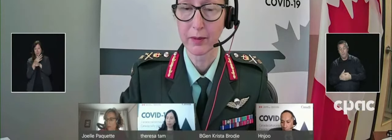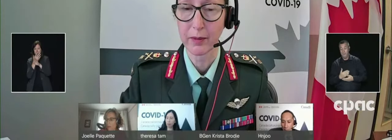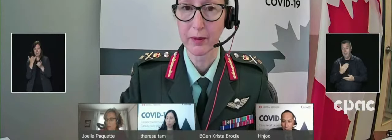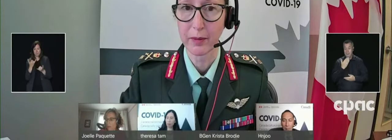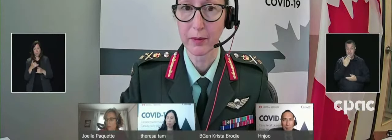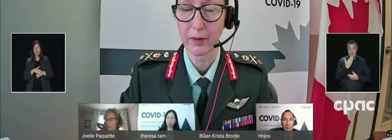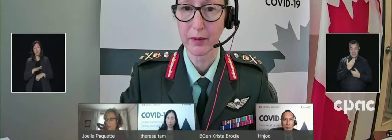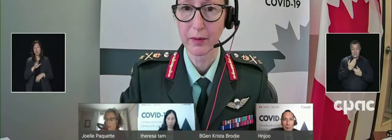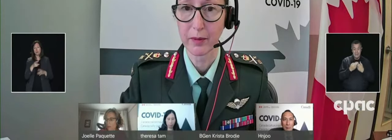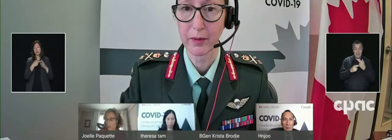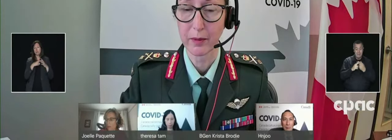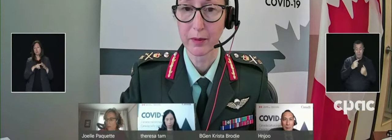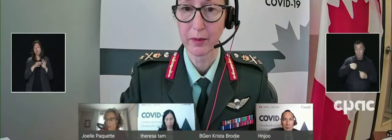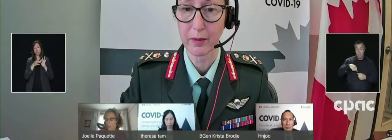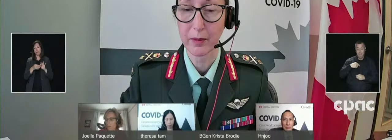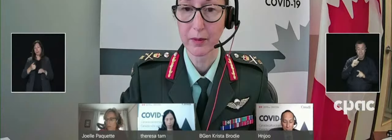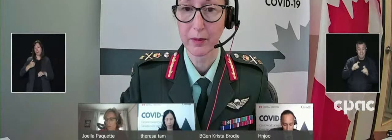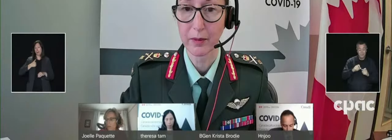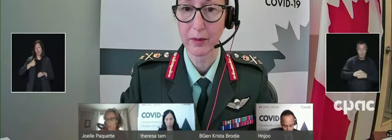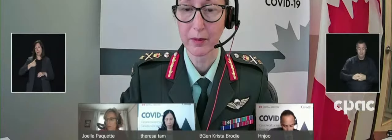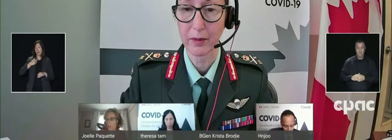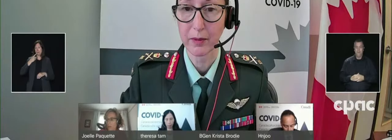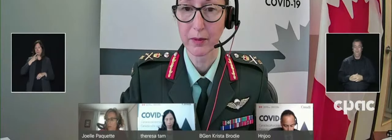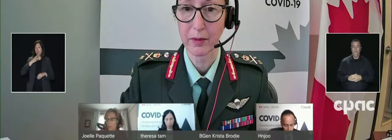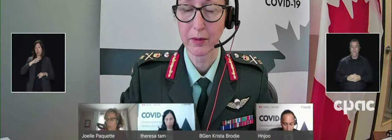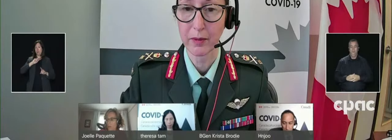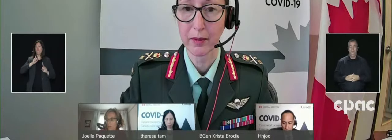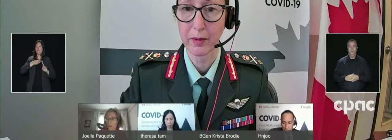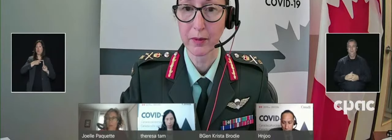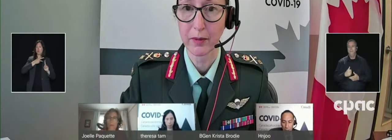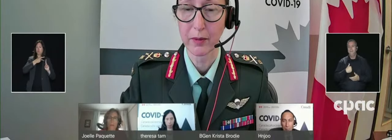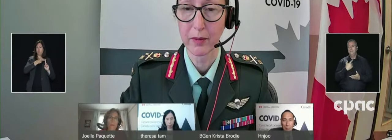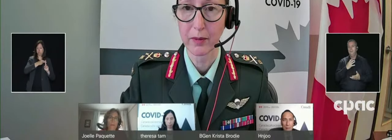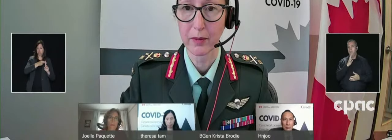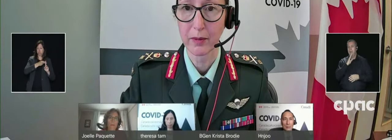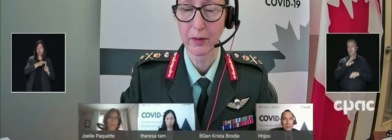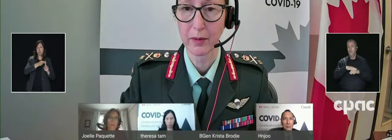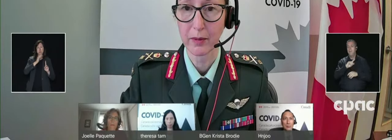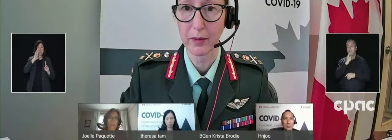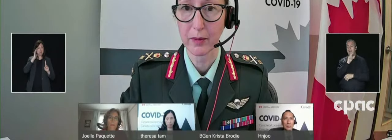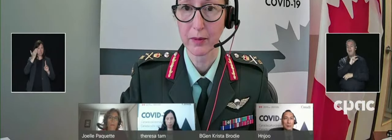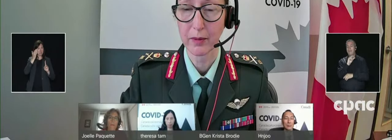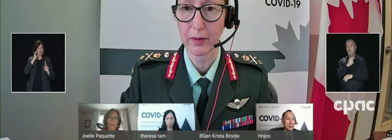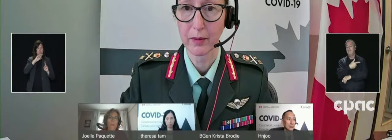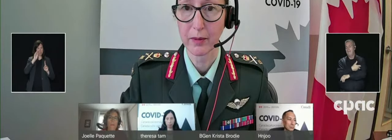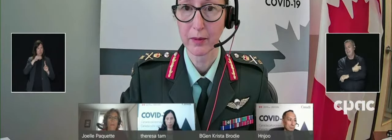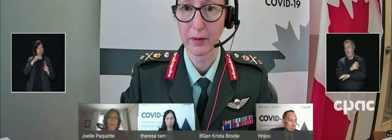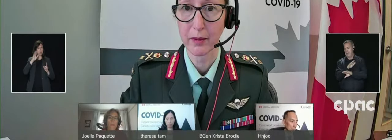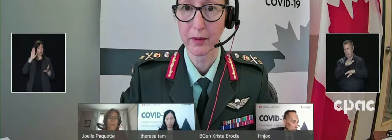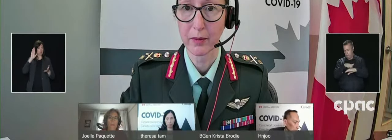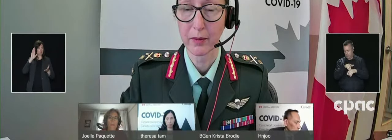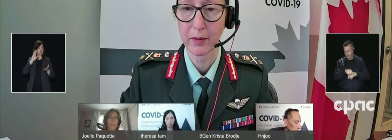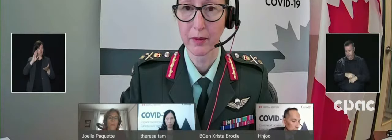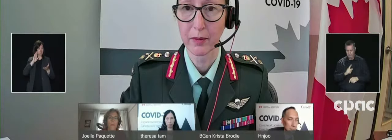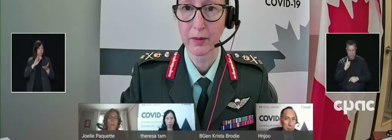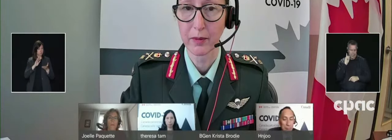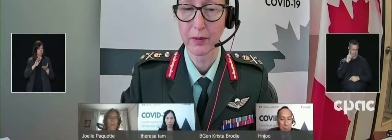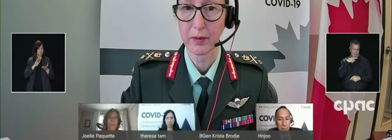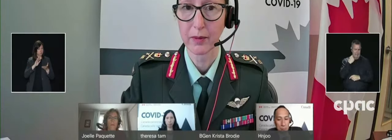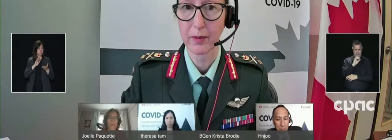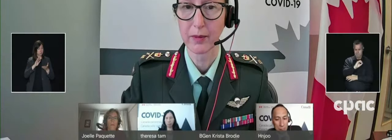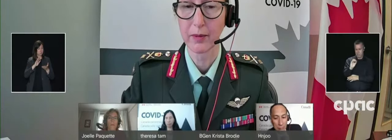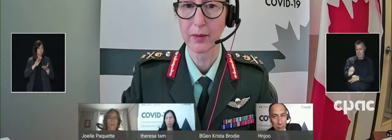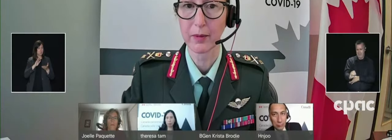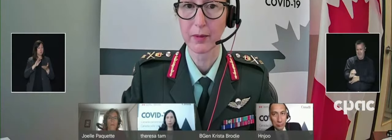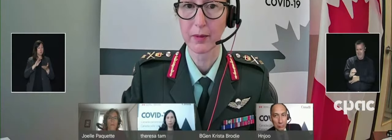I want to start in terms of Canadians getting their first doses. It seems that percentage is dropping, or the number of Canadians getting their first dose